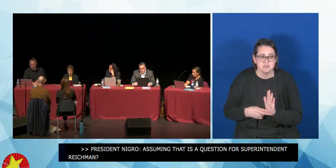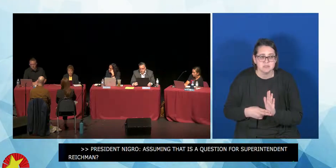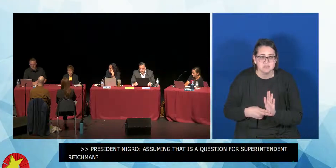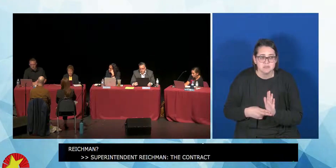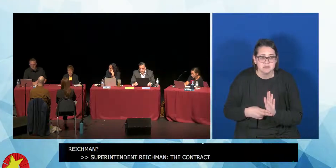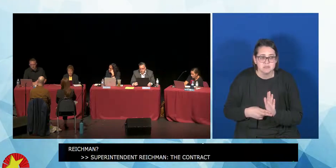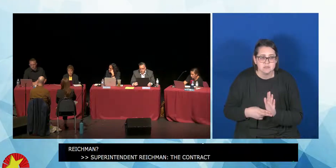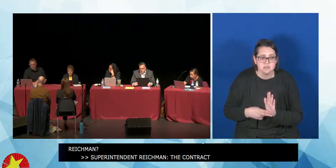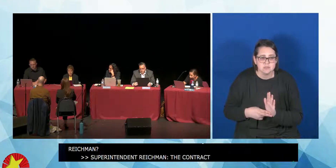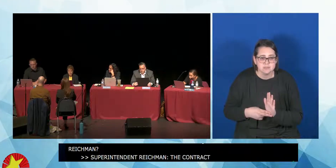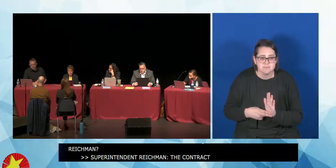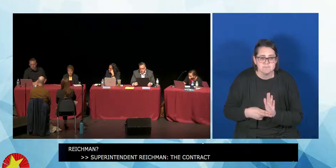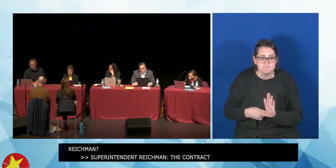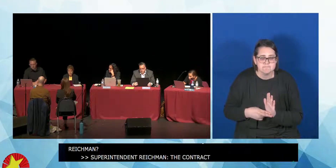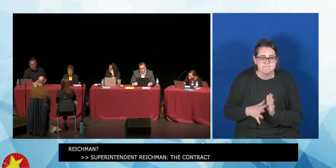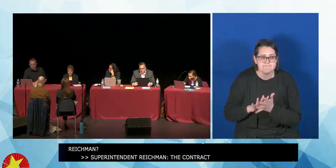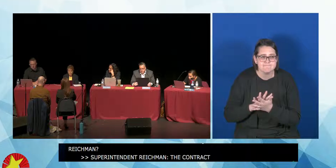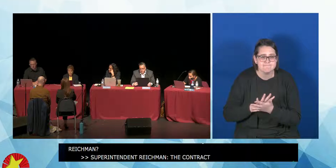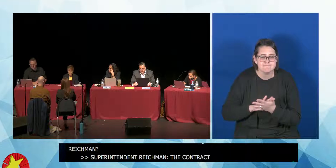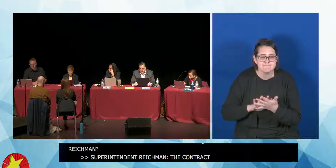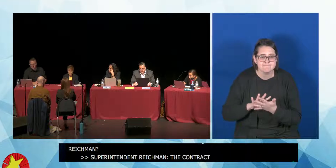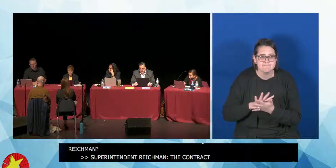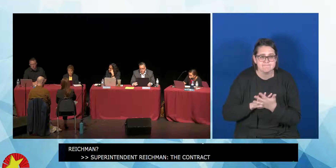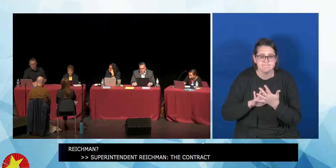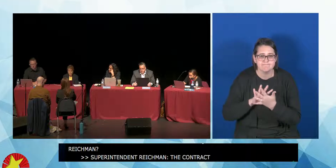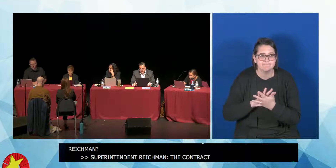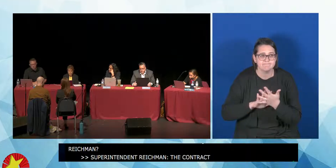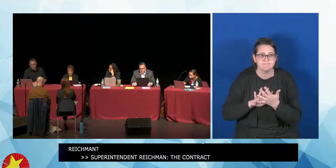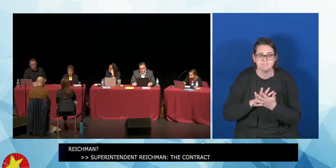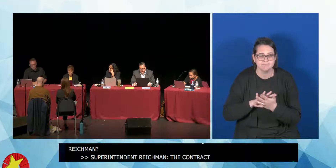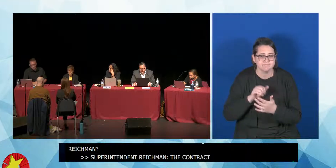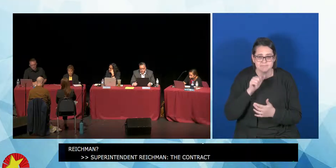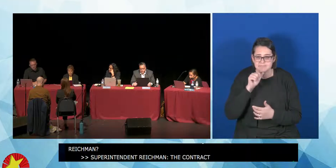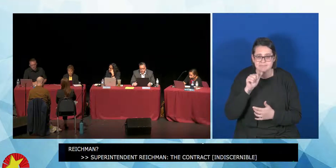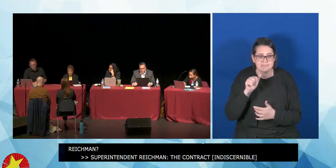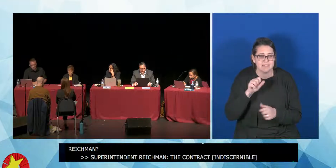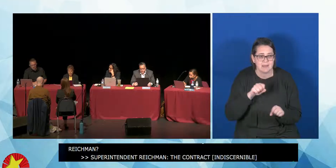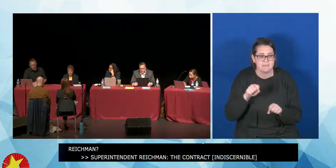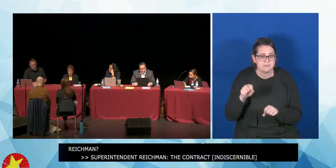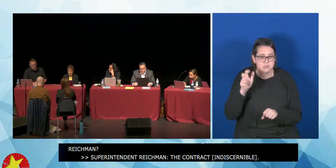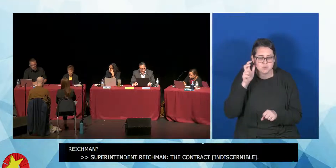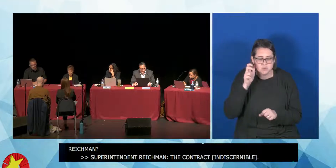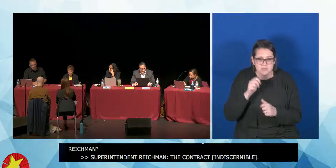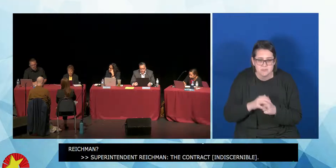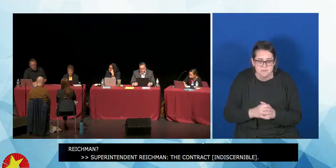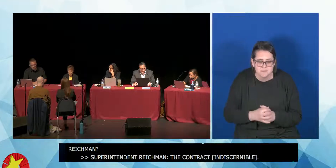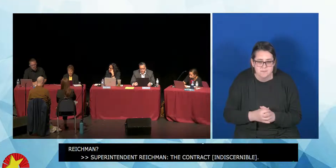as you can see from the list, are generally list